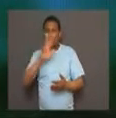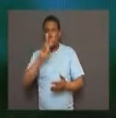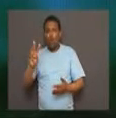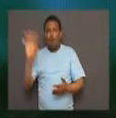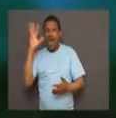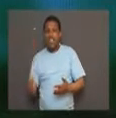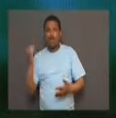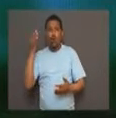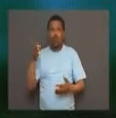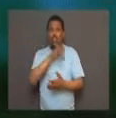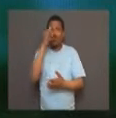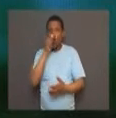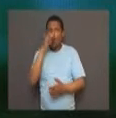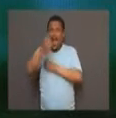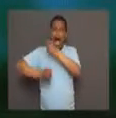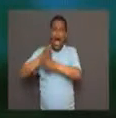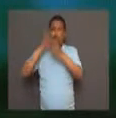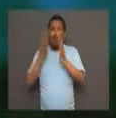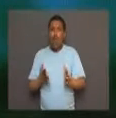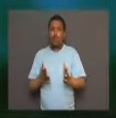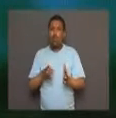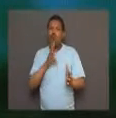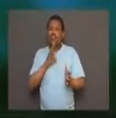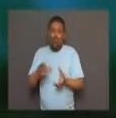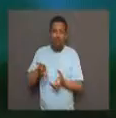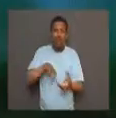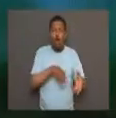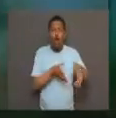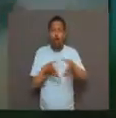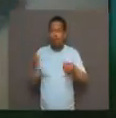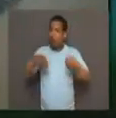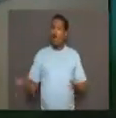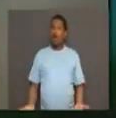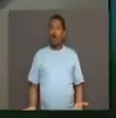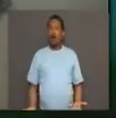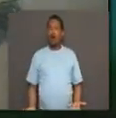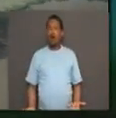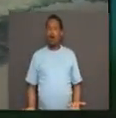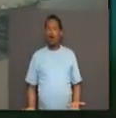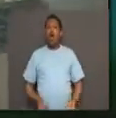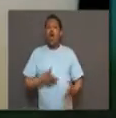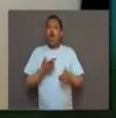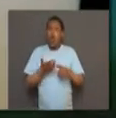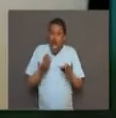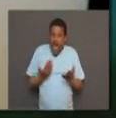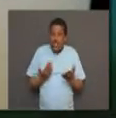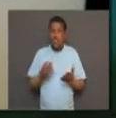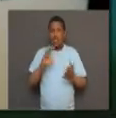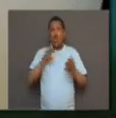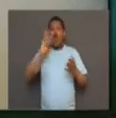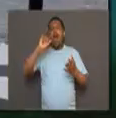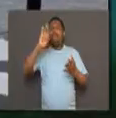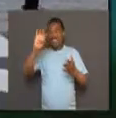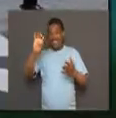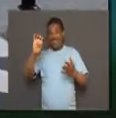32% of Ethiopia's annual water flow. While the Wabi